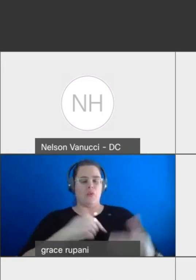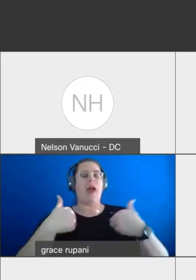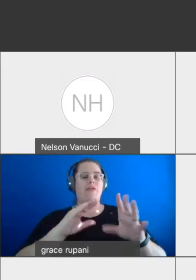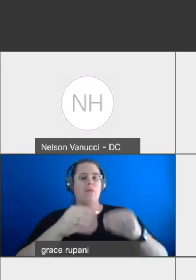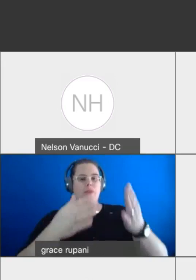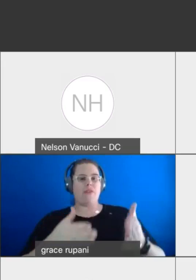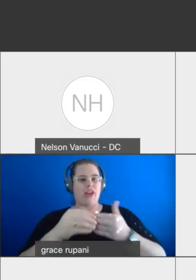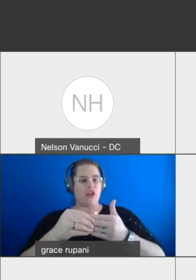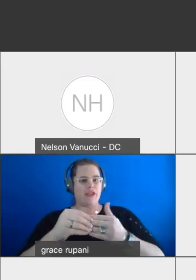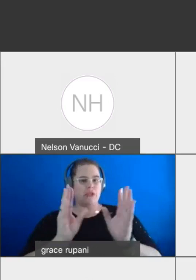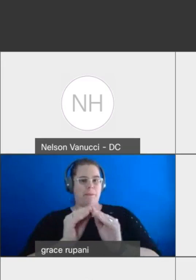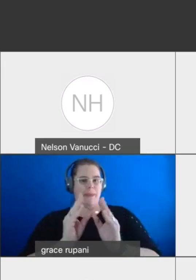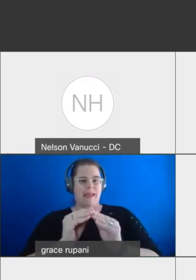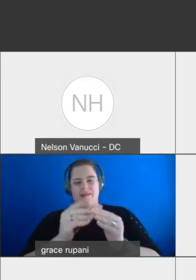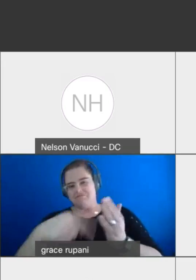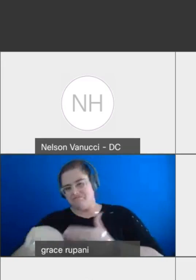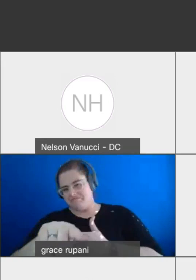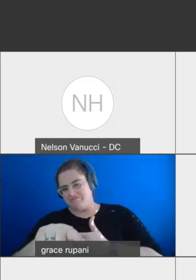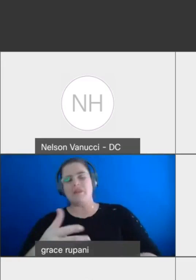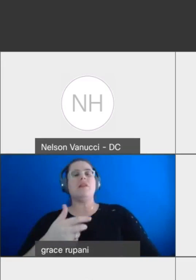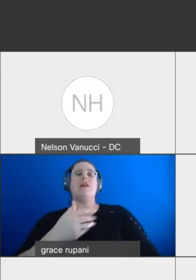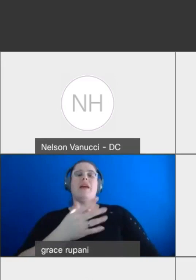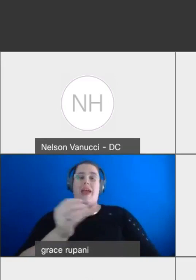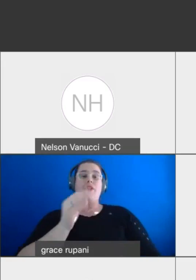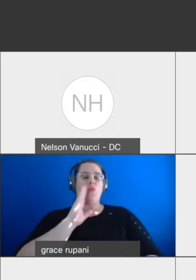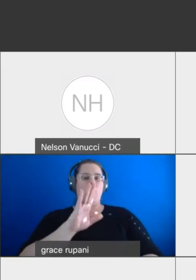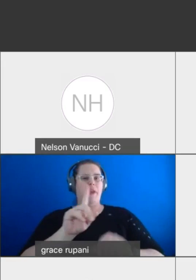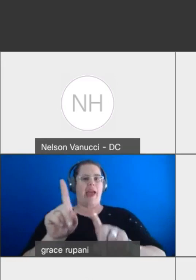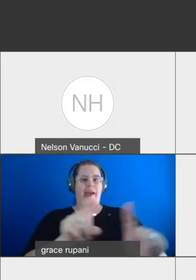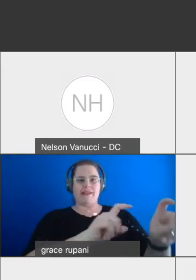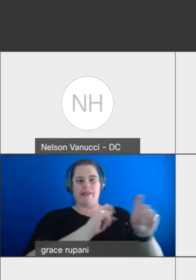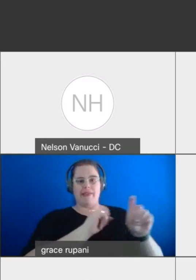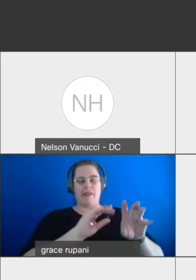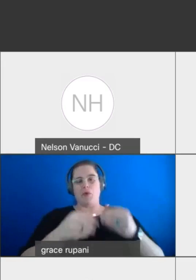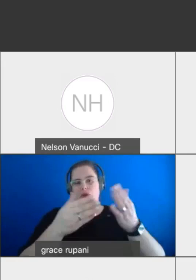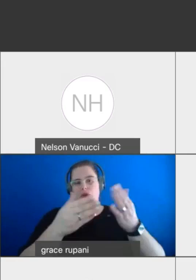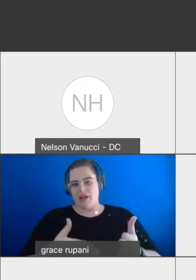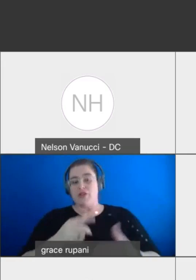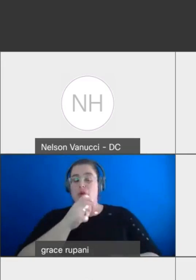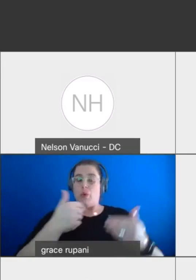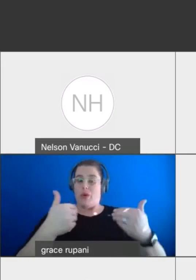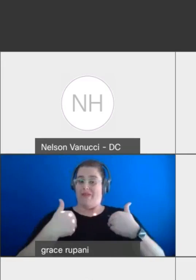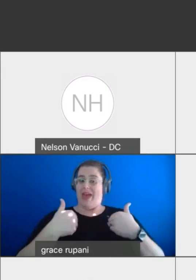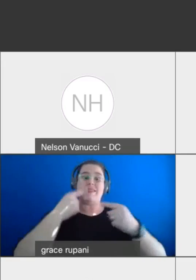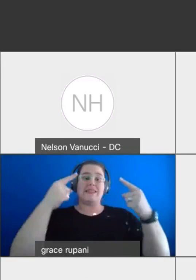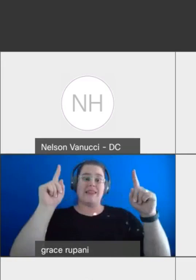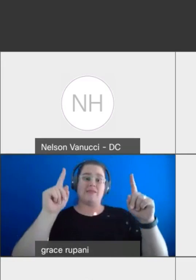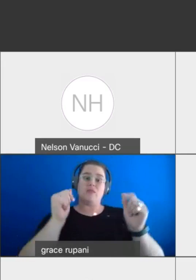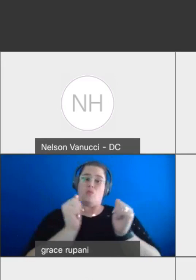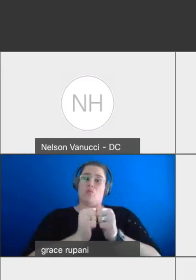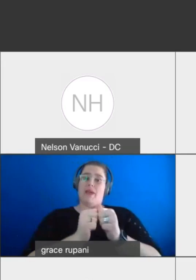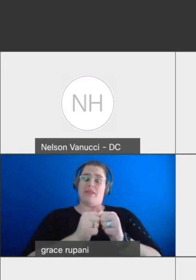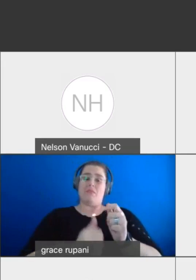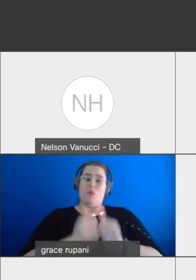we will do there is that we're going to be asking our providers who have been having success with getting more of their staff